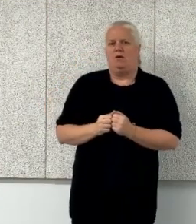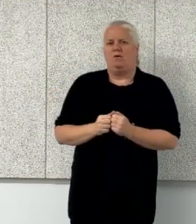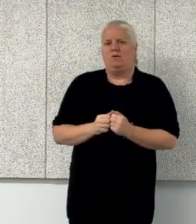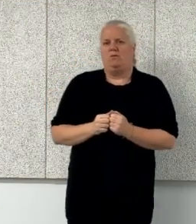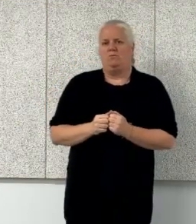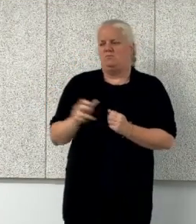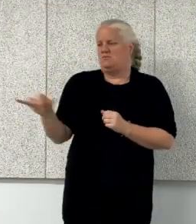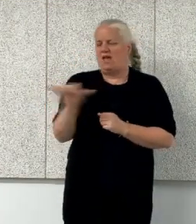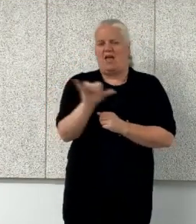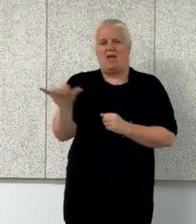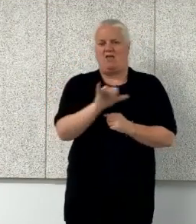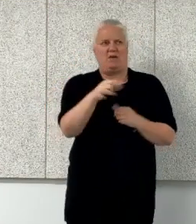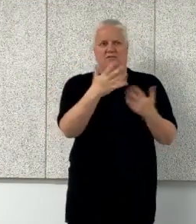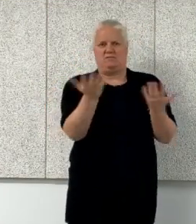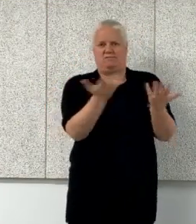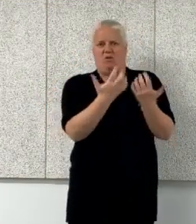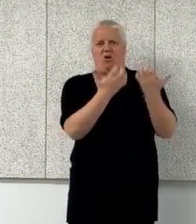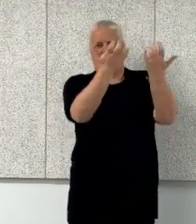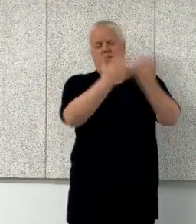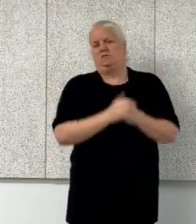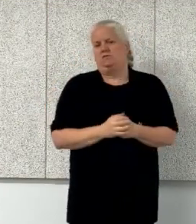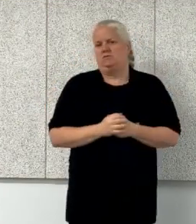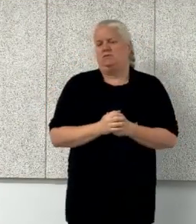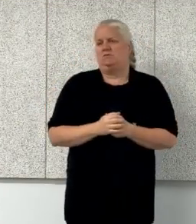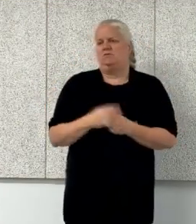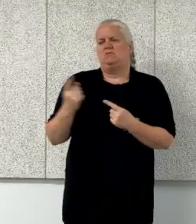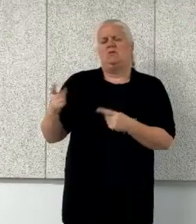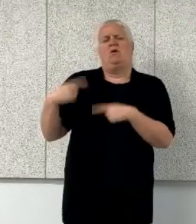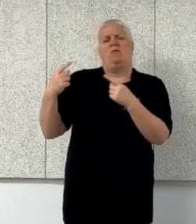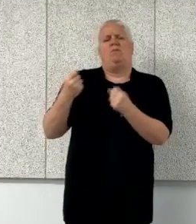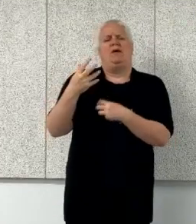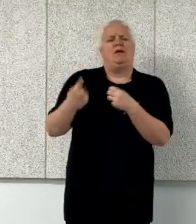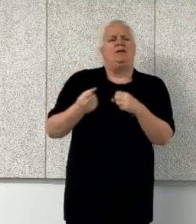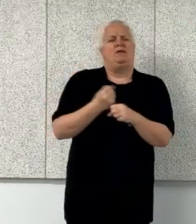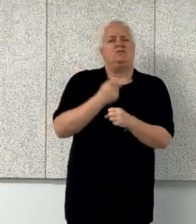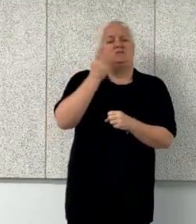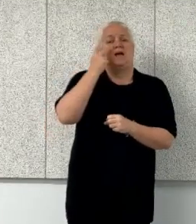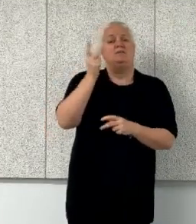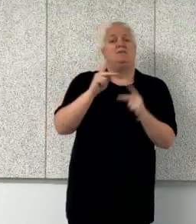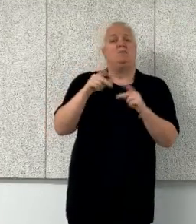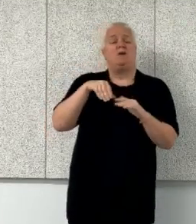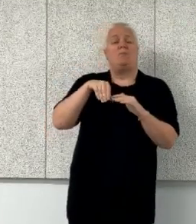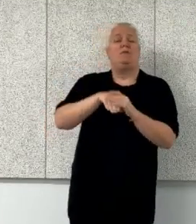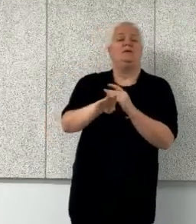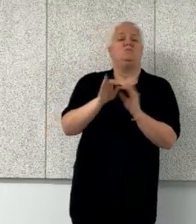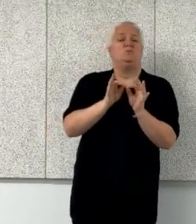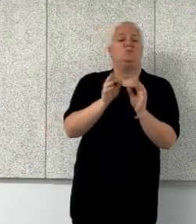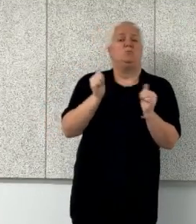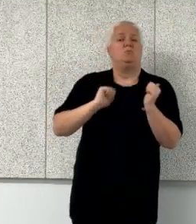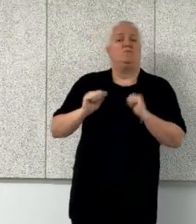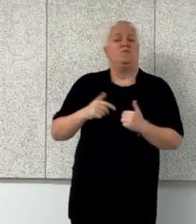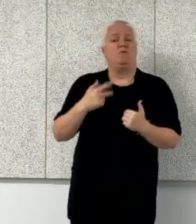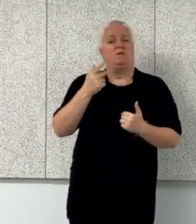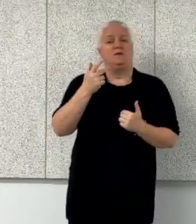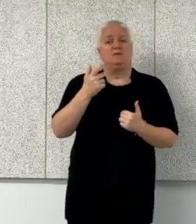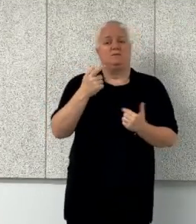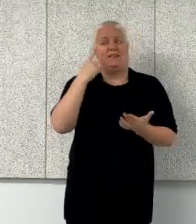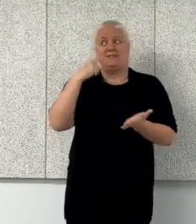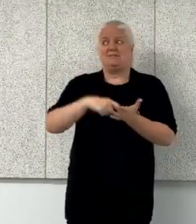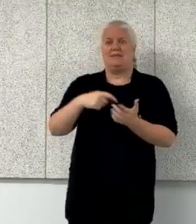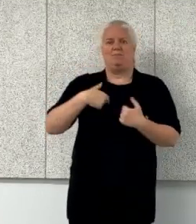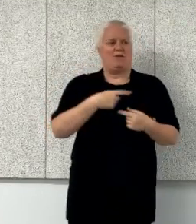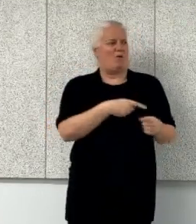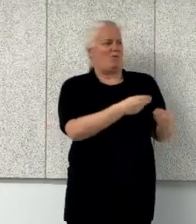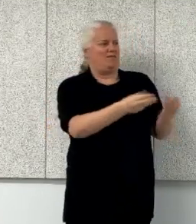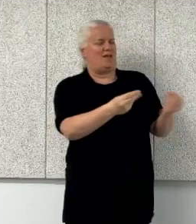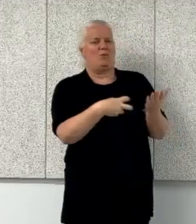people. And over the years it's become, you know, I see people coming into an interpretive performance at Roundabout and they see me giving out tickets or something, and they go,